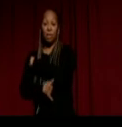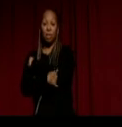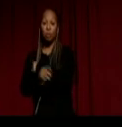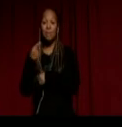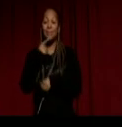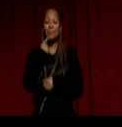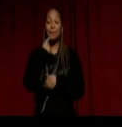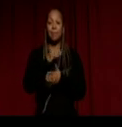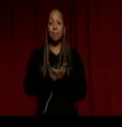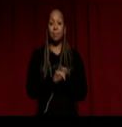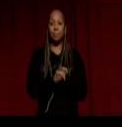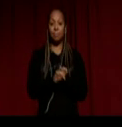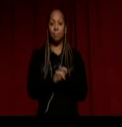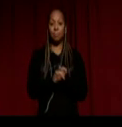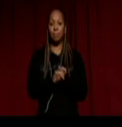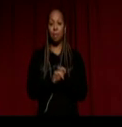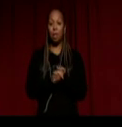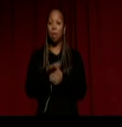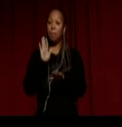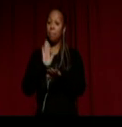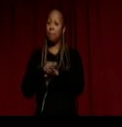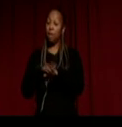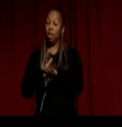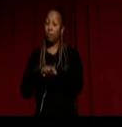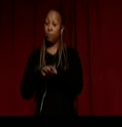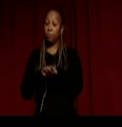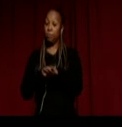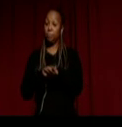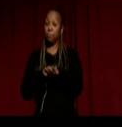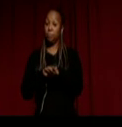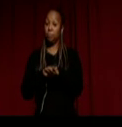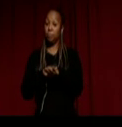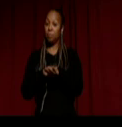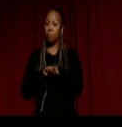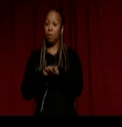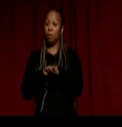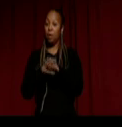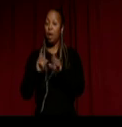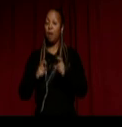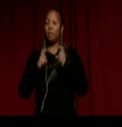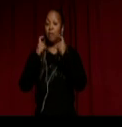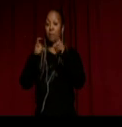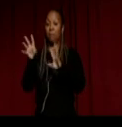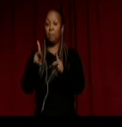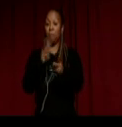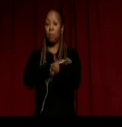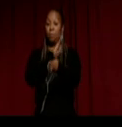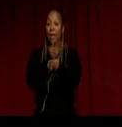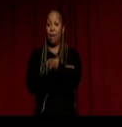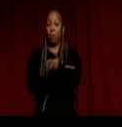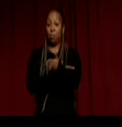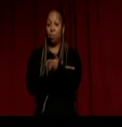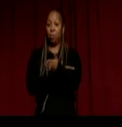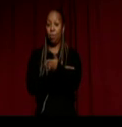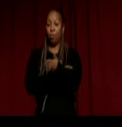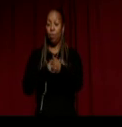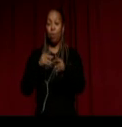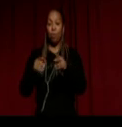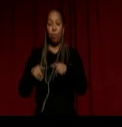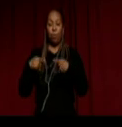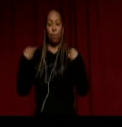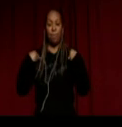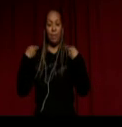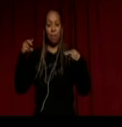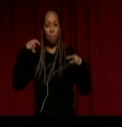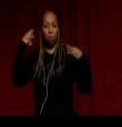was that you have to be careful about putting someone to power who becomes tyrannical, who